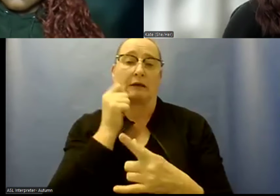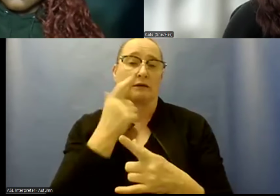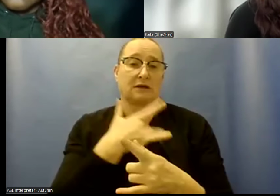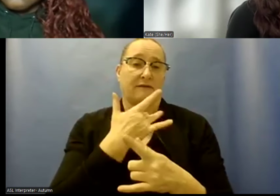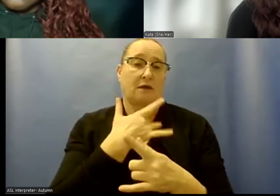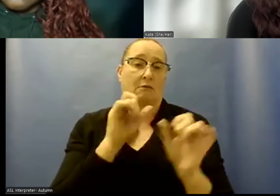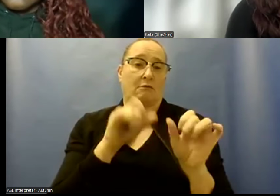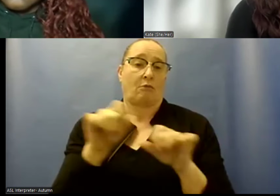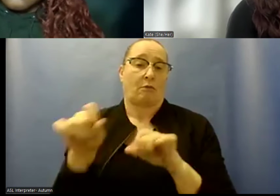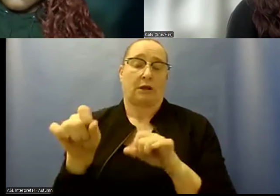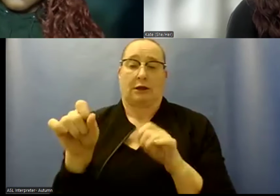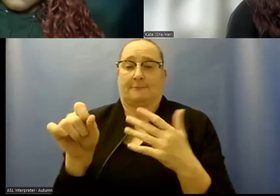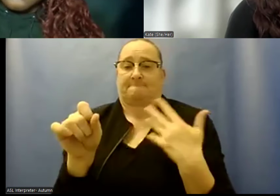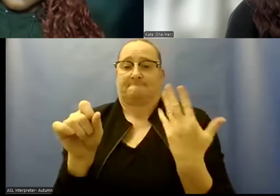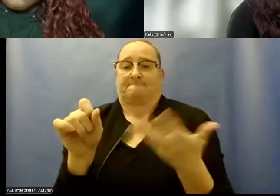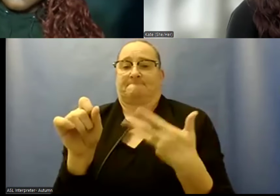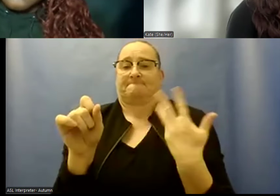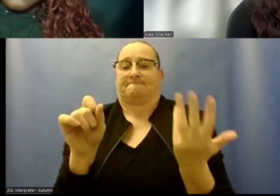probably will